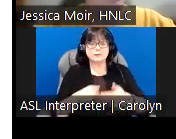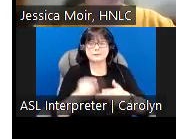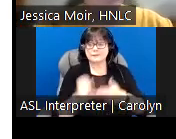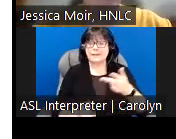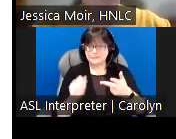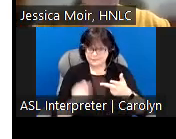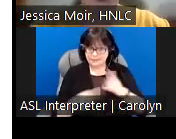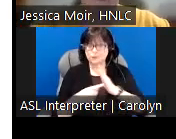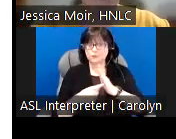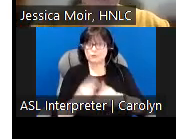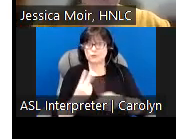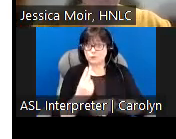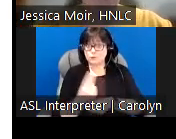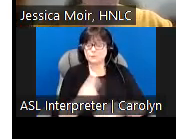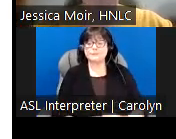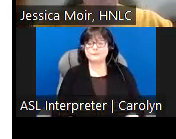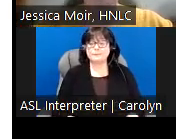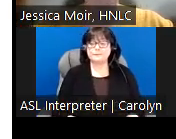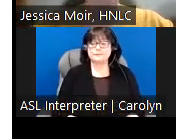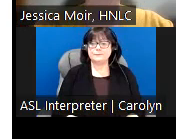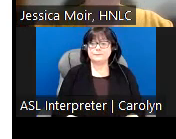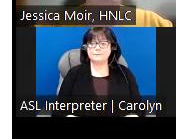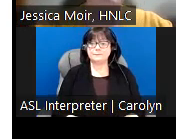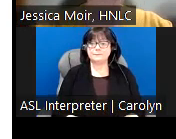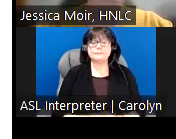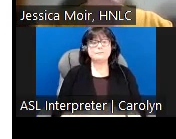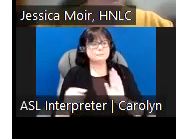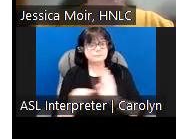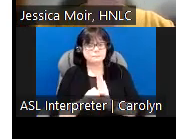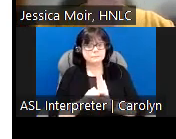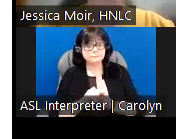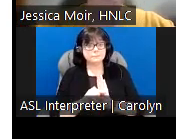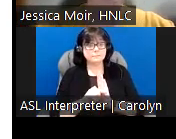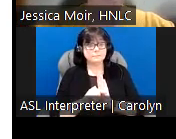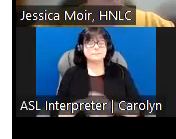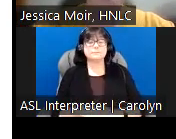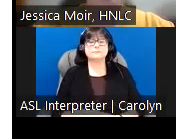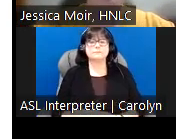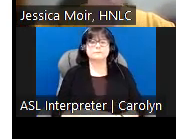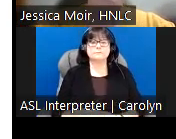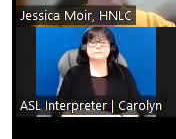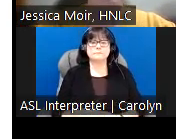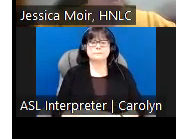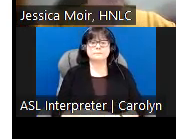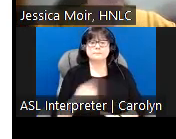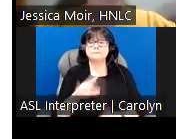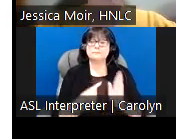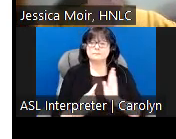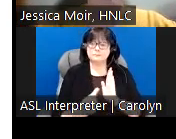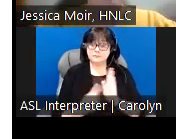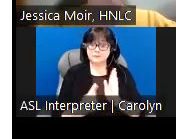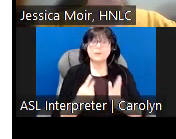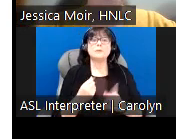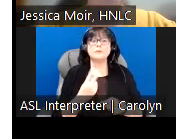The cons that I've found, so sometimes they have used third-party websites or